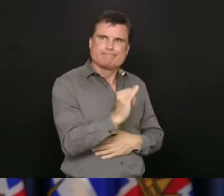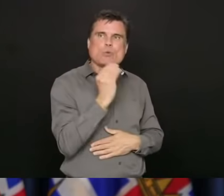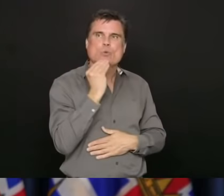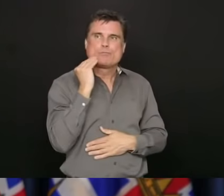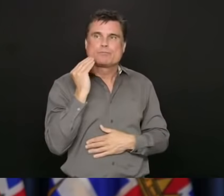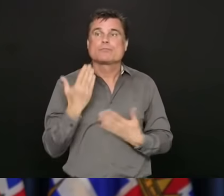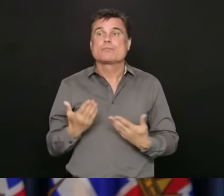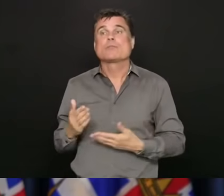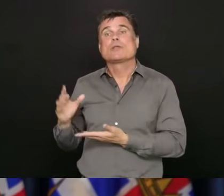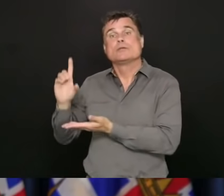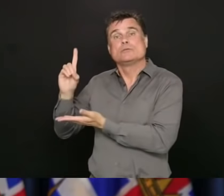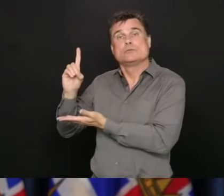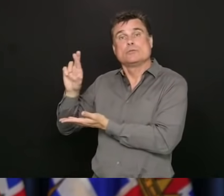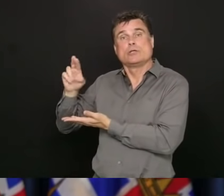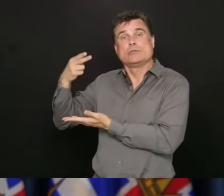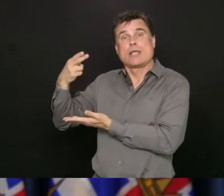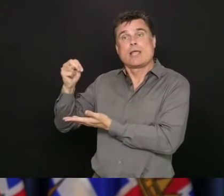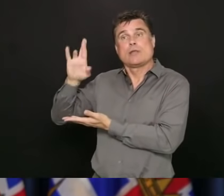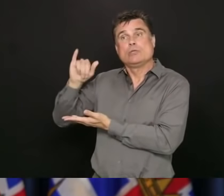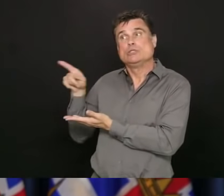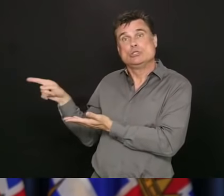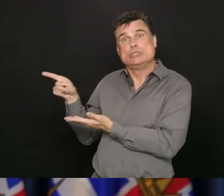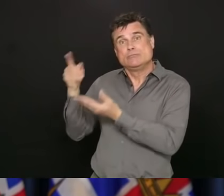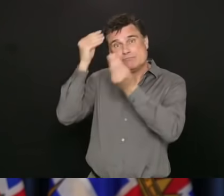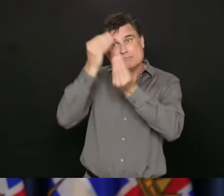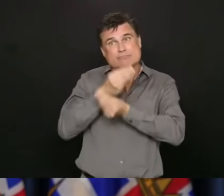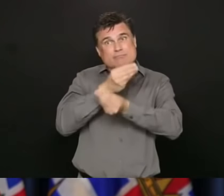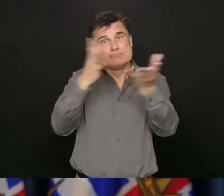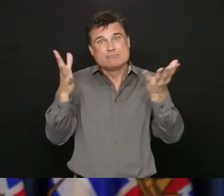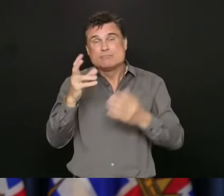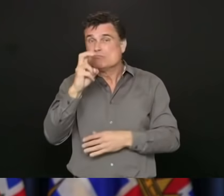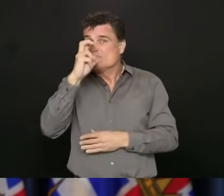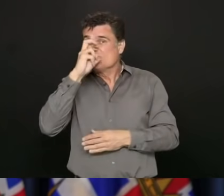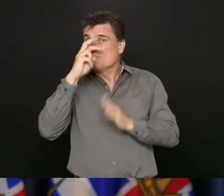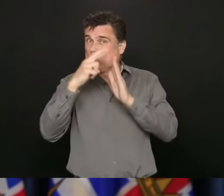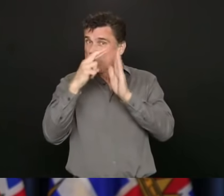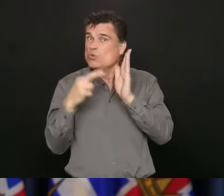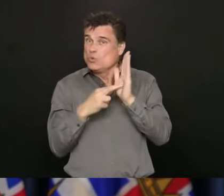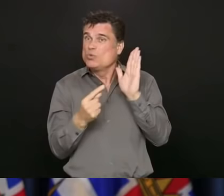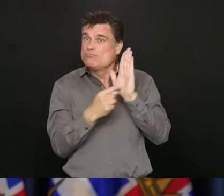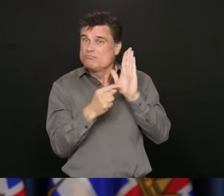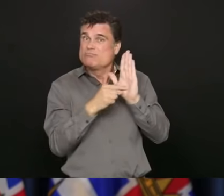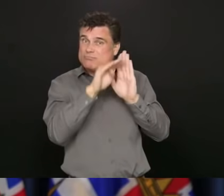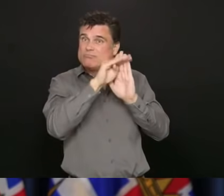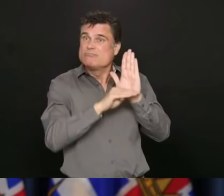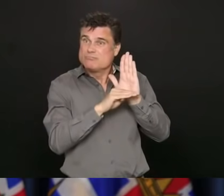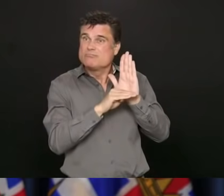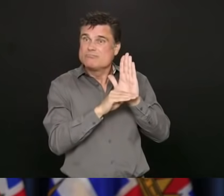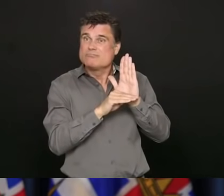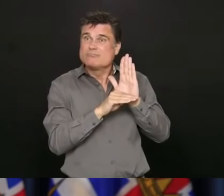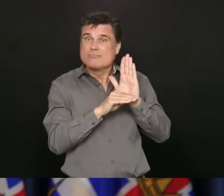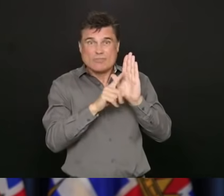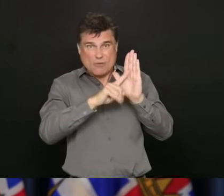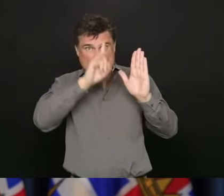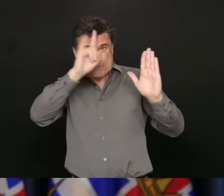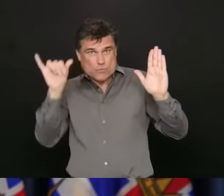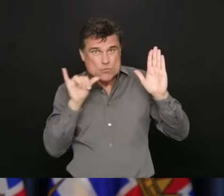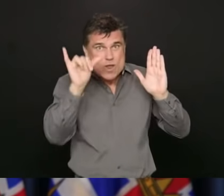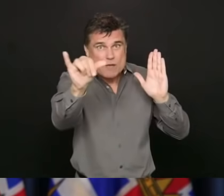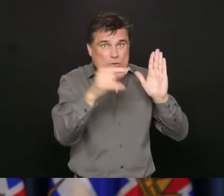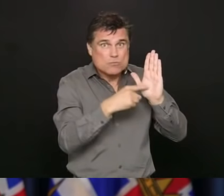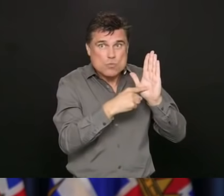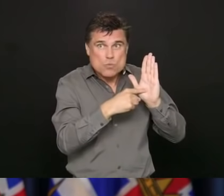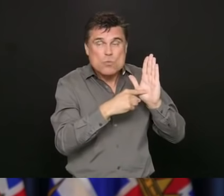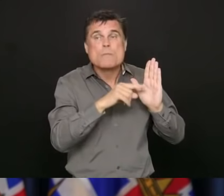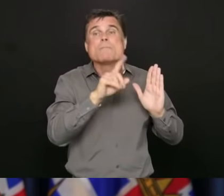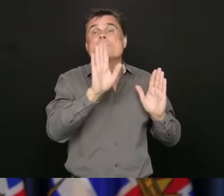people don't go to work when they could be potentially contagious. Our next question is from Shannon Waters.